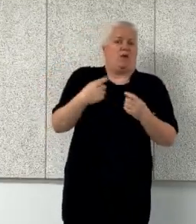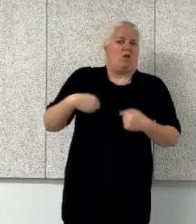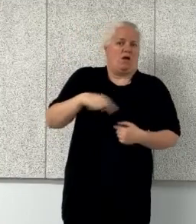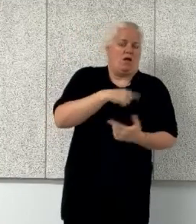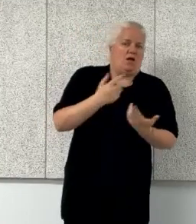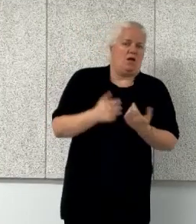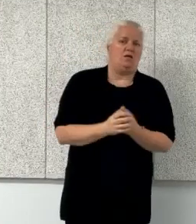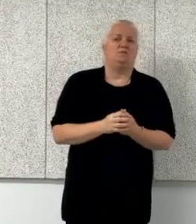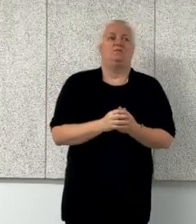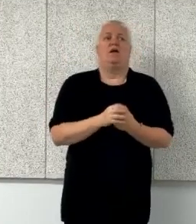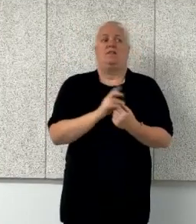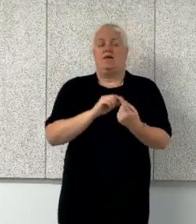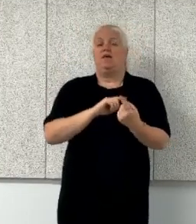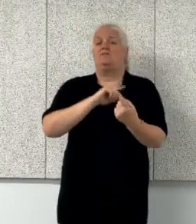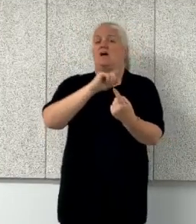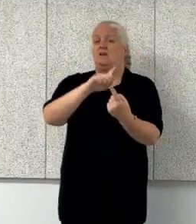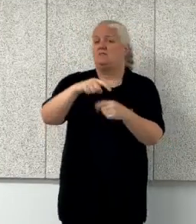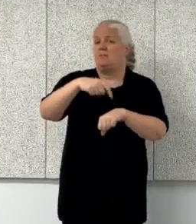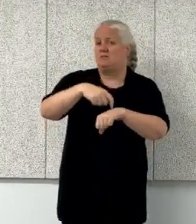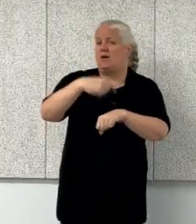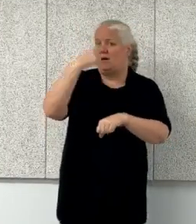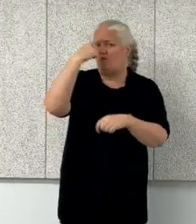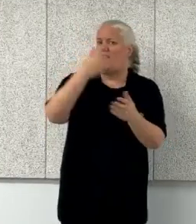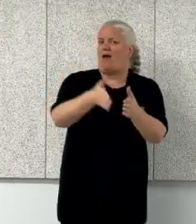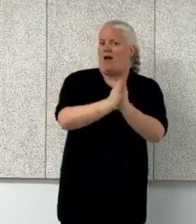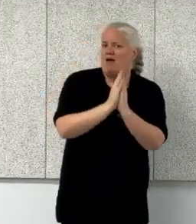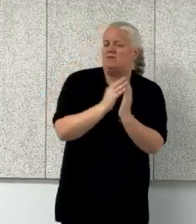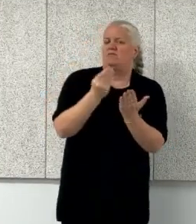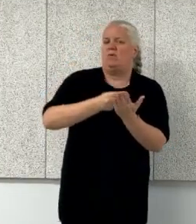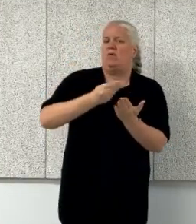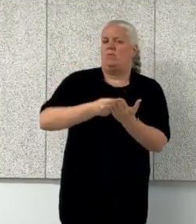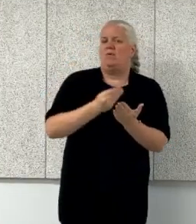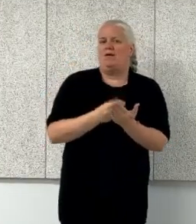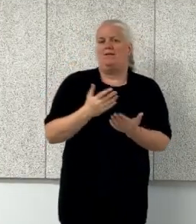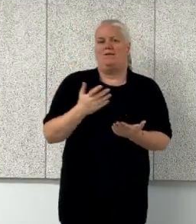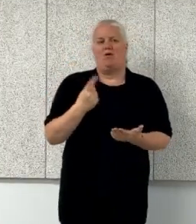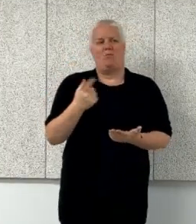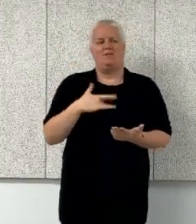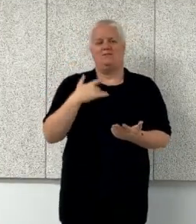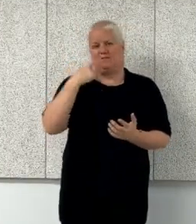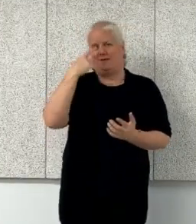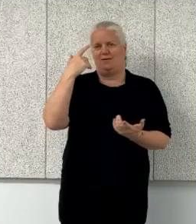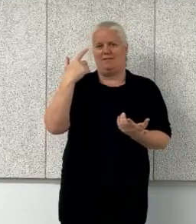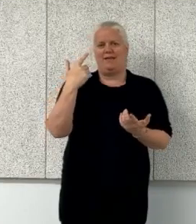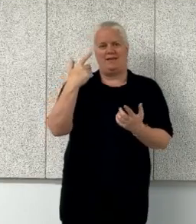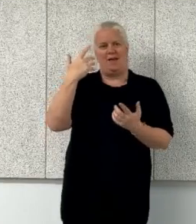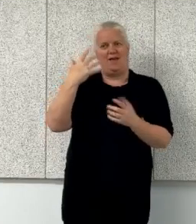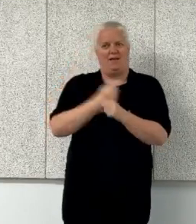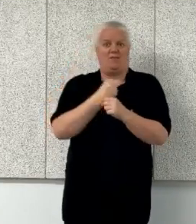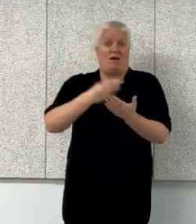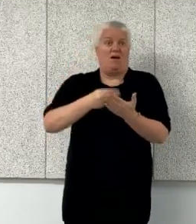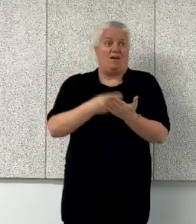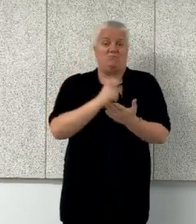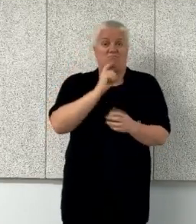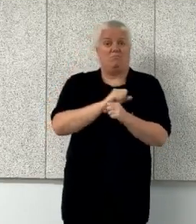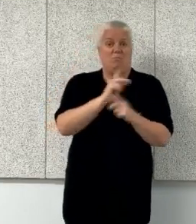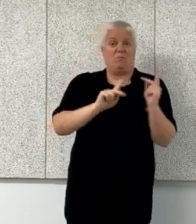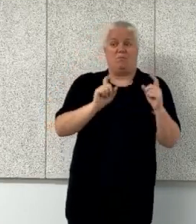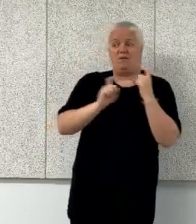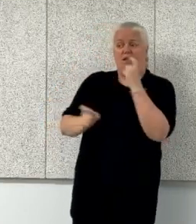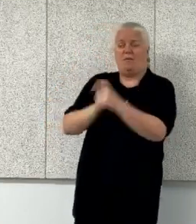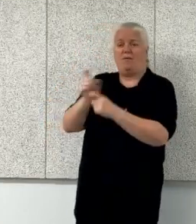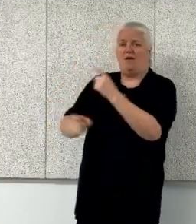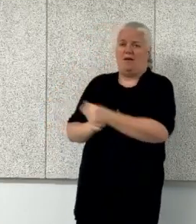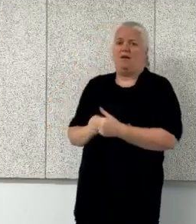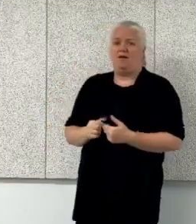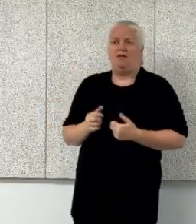for asks for, you know, end of year or end of fiscal year donations, they always have a positive return on our campaigns. And they're the only one I could say that for. And